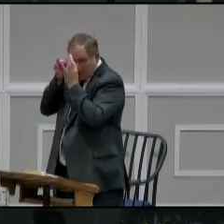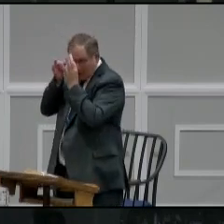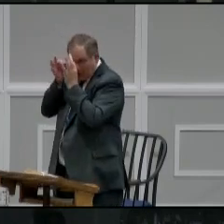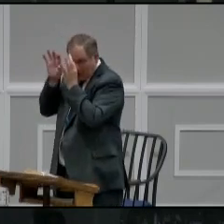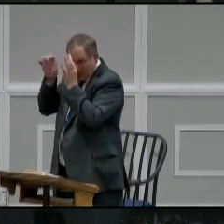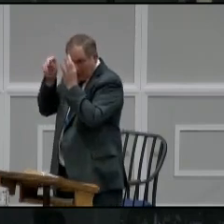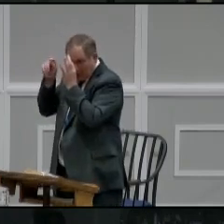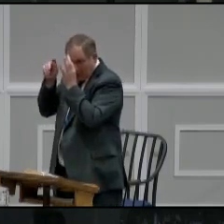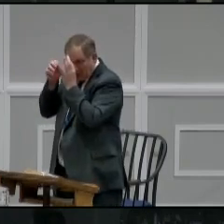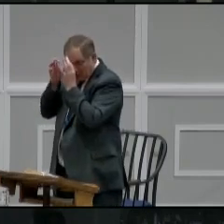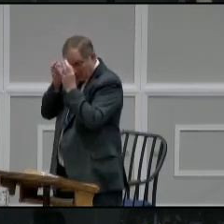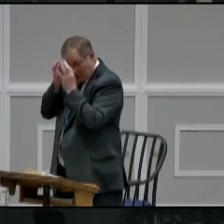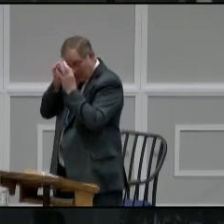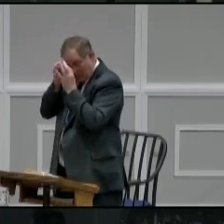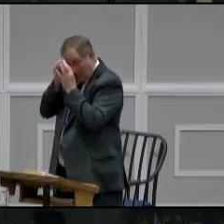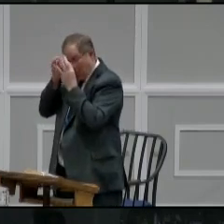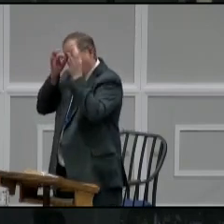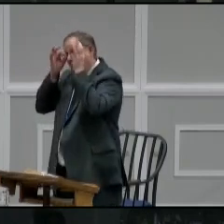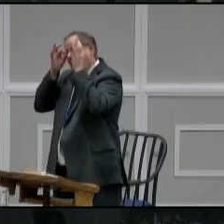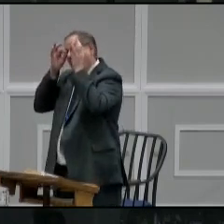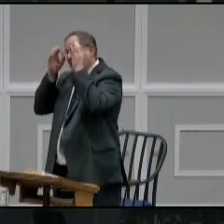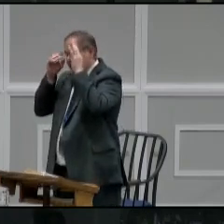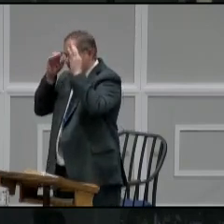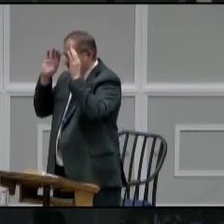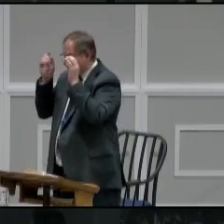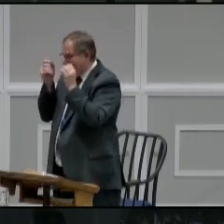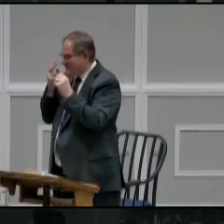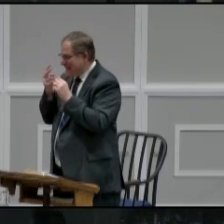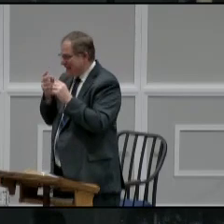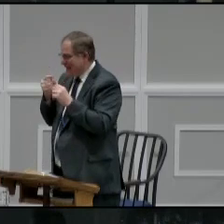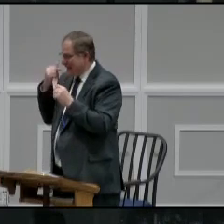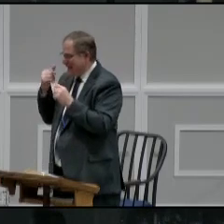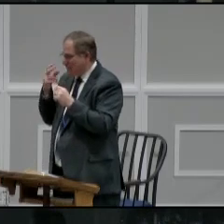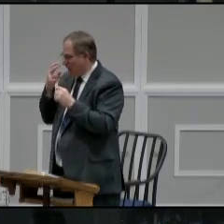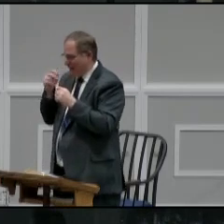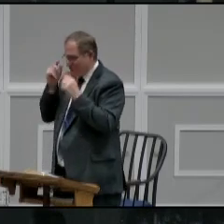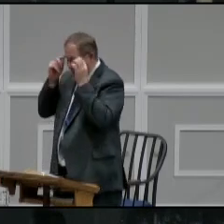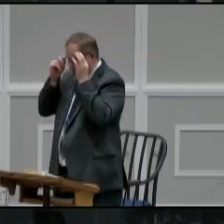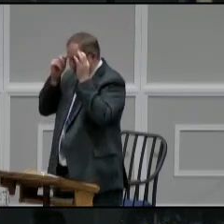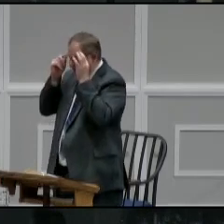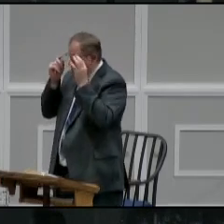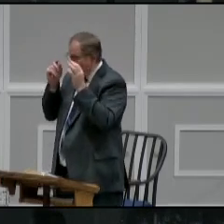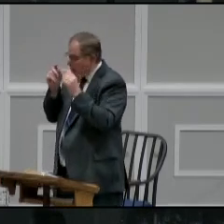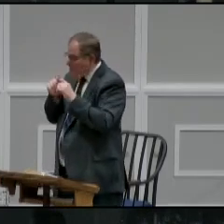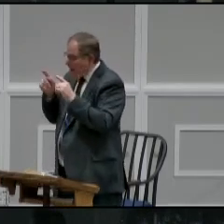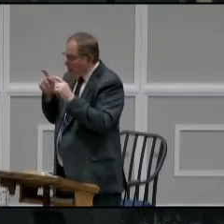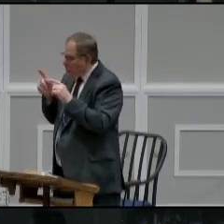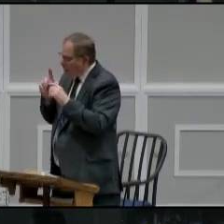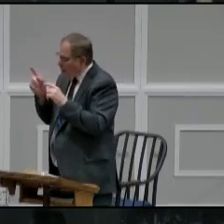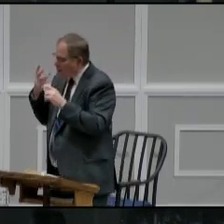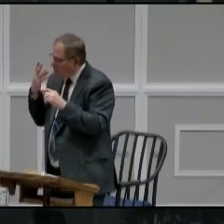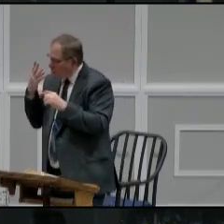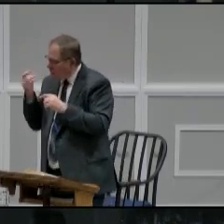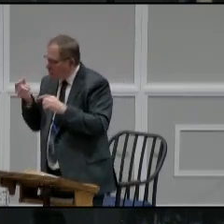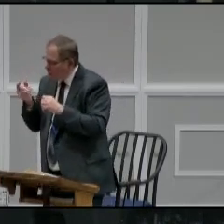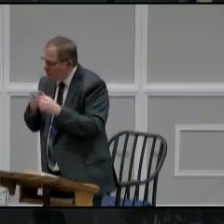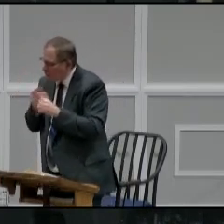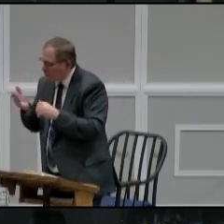see the Word of God. I understand you got some of that you got to do. But where are we turning to in the morning?